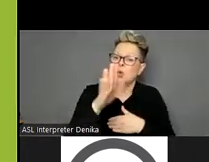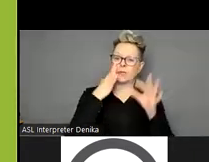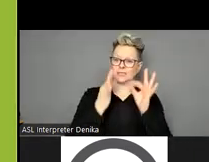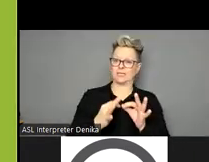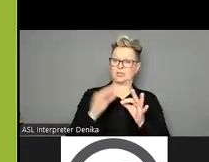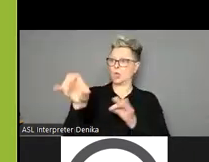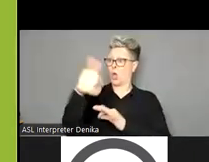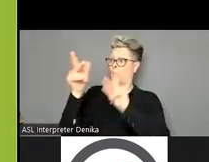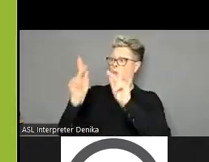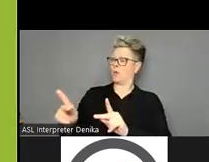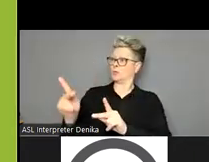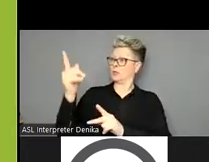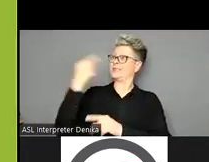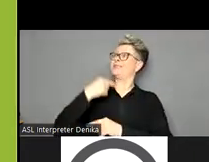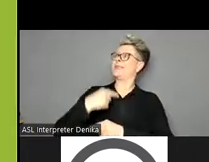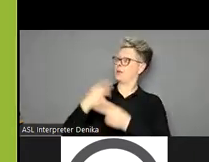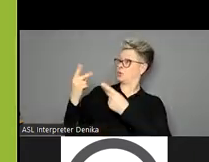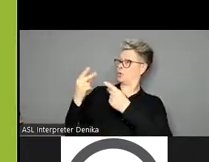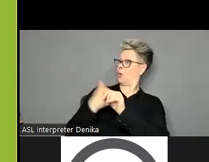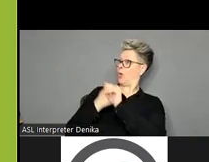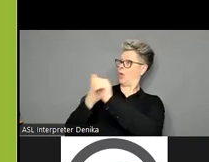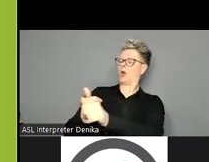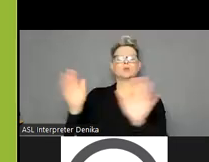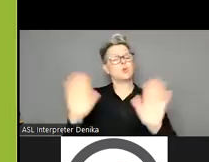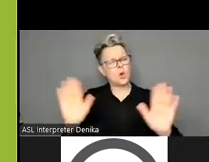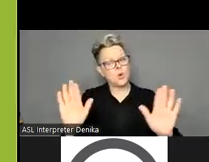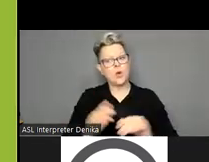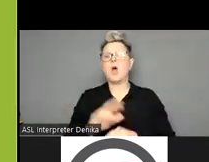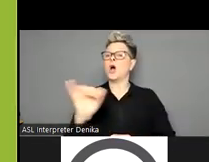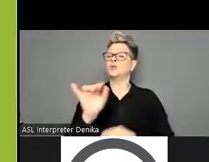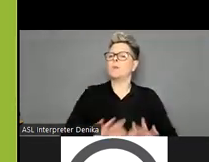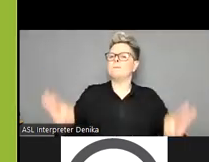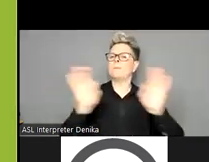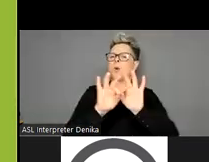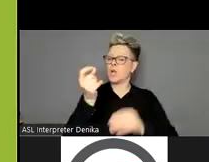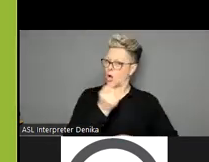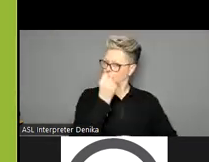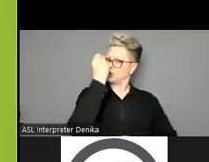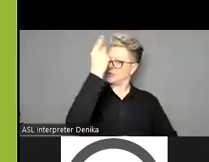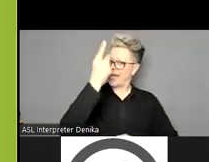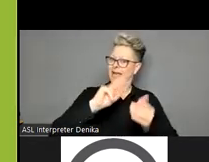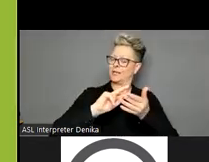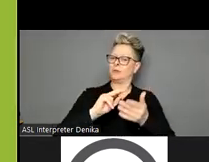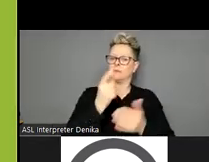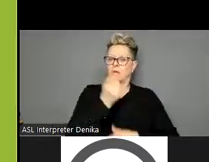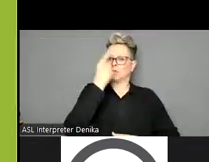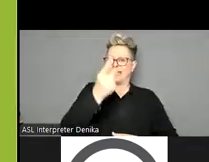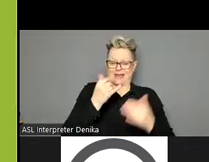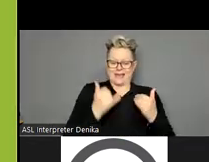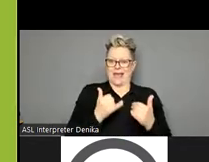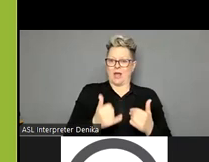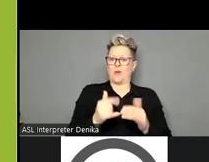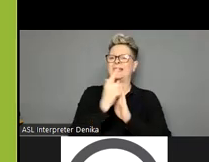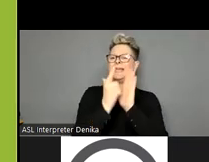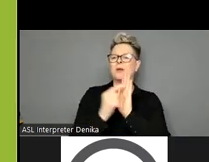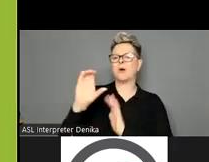to understand what you're doing when you're signing that will as well. And so that's what legal capacity refers to, is that